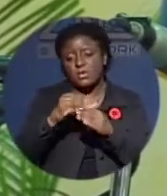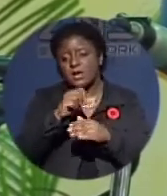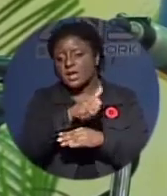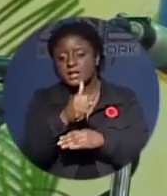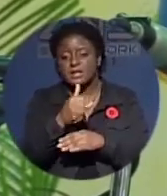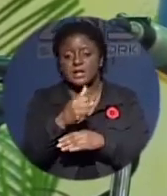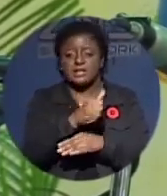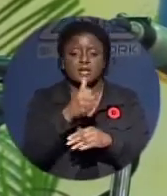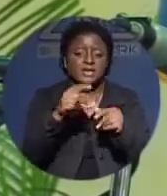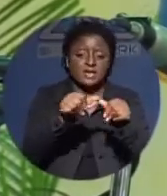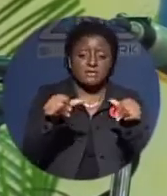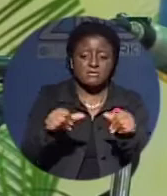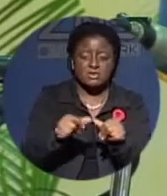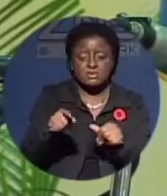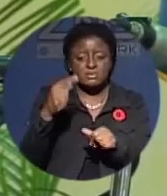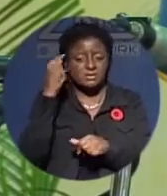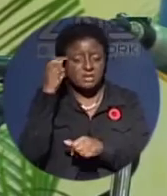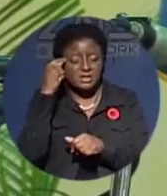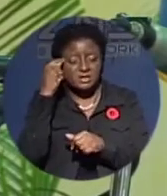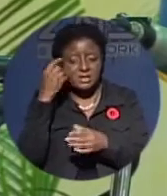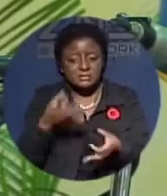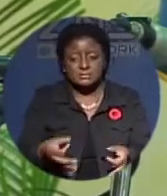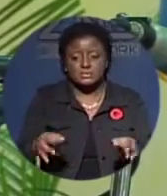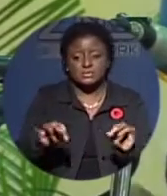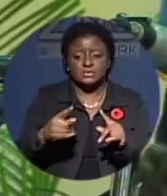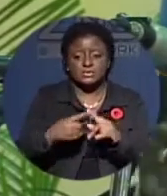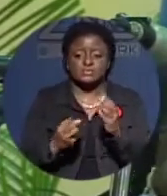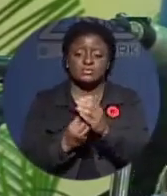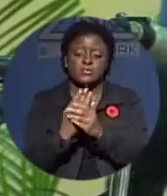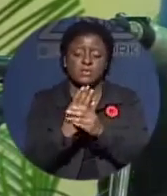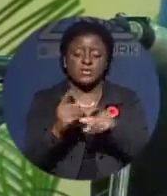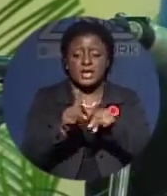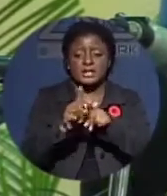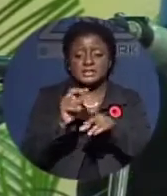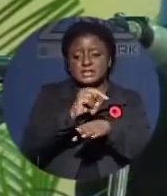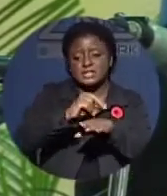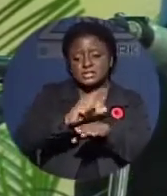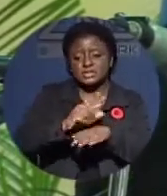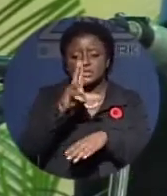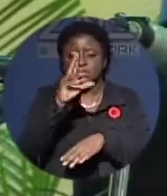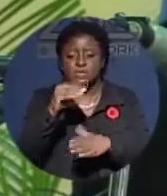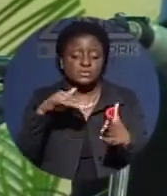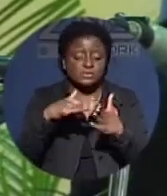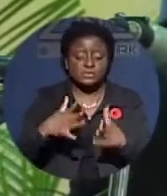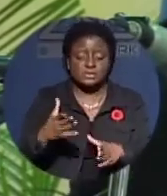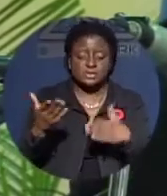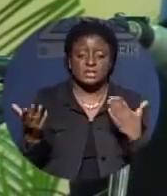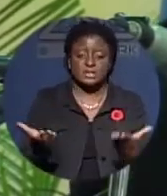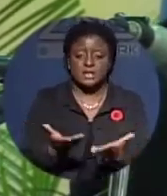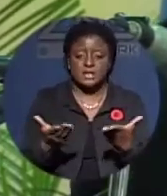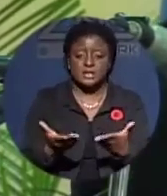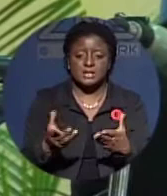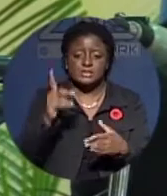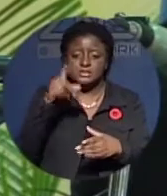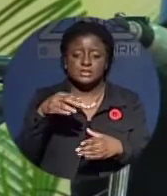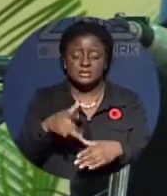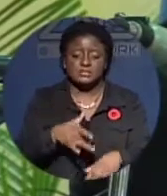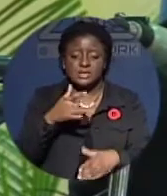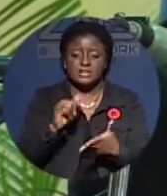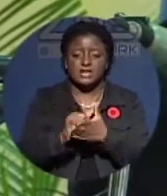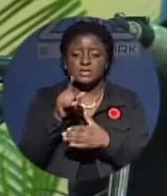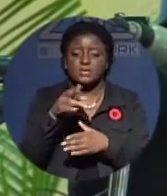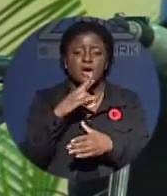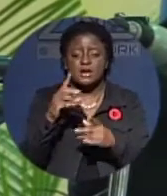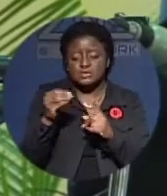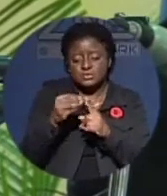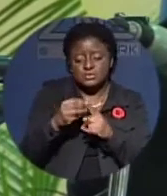you deem essential to our growth of the nation. And no student in this room ought to feel that you are too small or